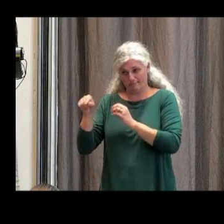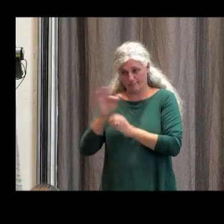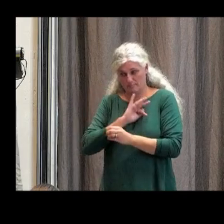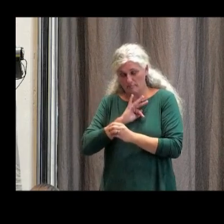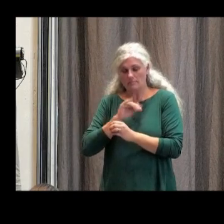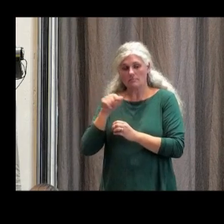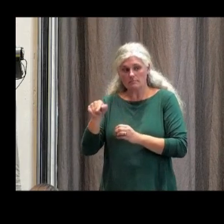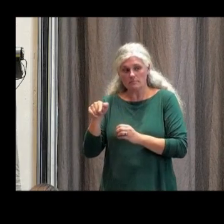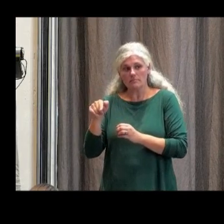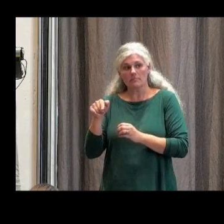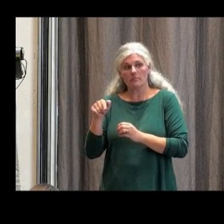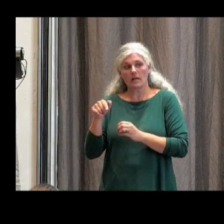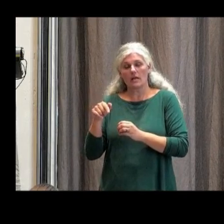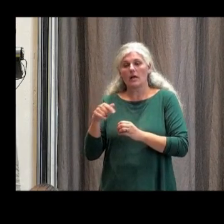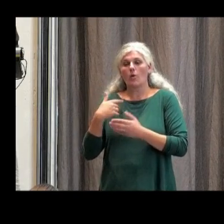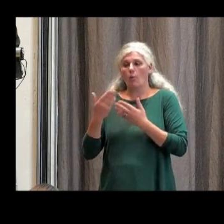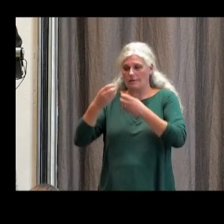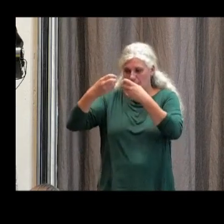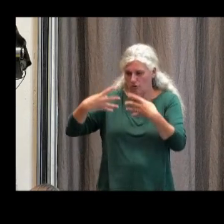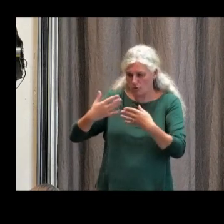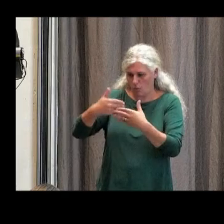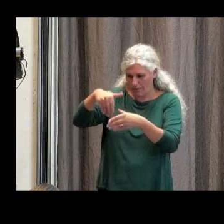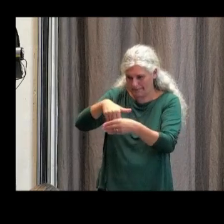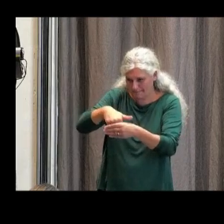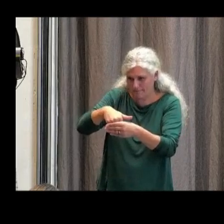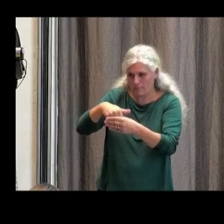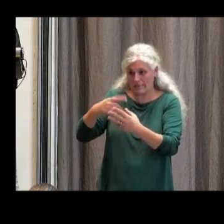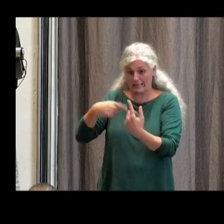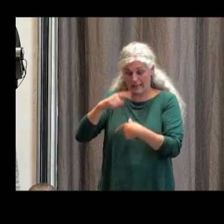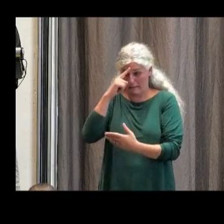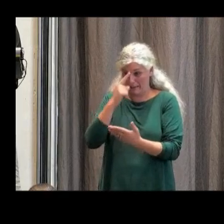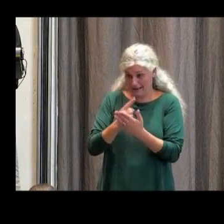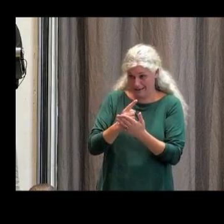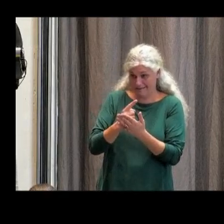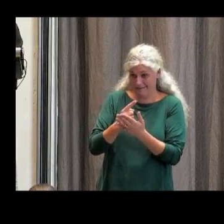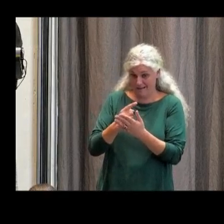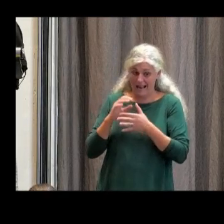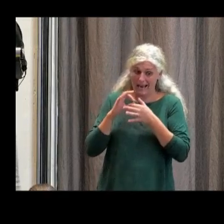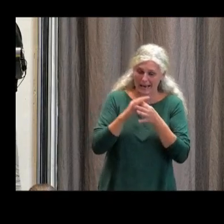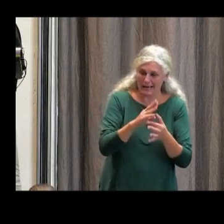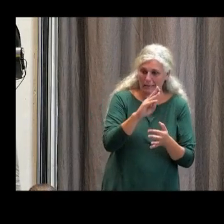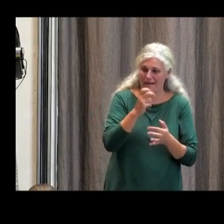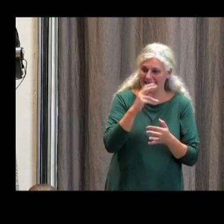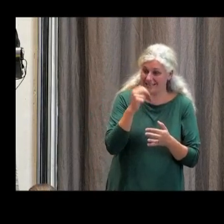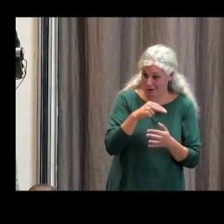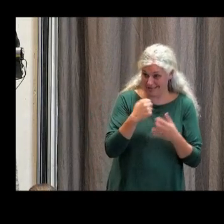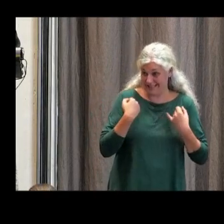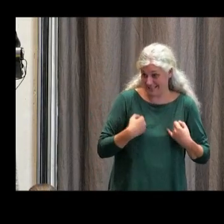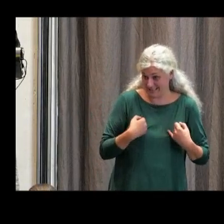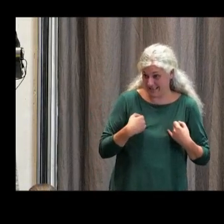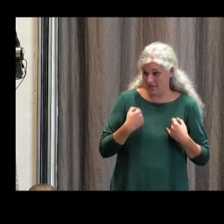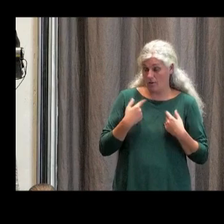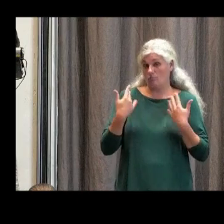determining the profile, the compounds that they believe are now responsible for Parkinson's disease. And this obviously opens